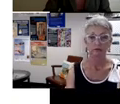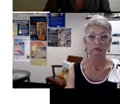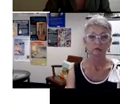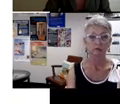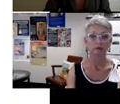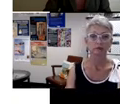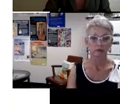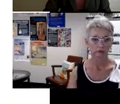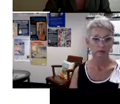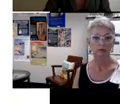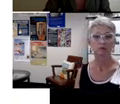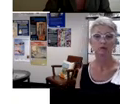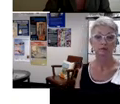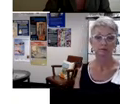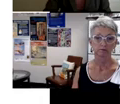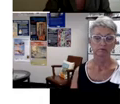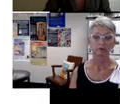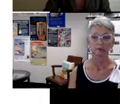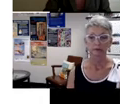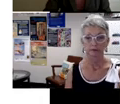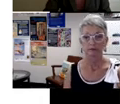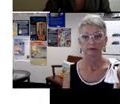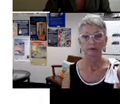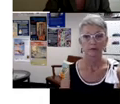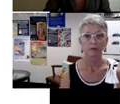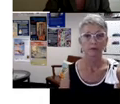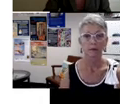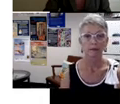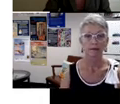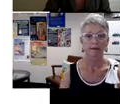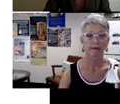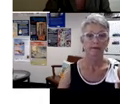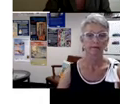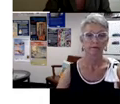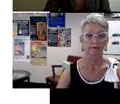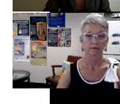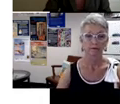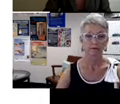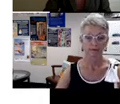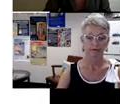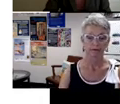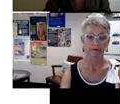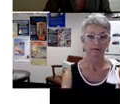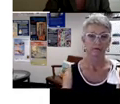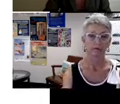ASL interpreters so that we can make sure that somebody isn't just not able to access the